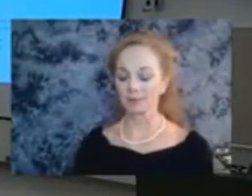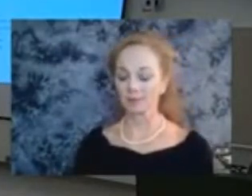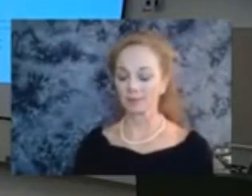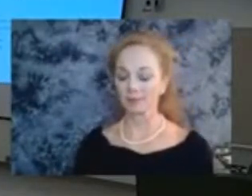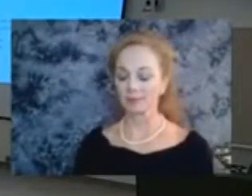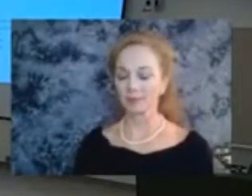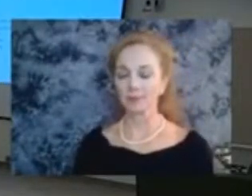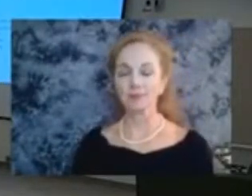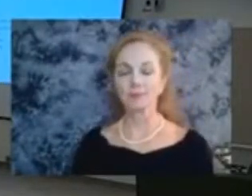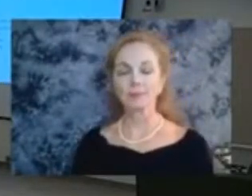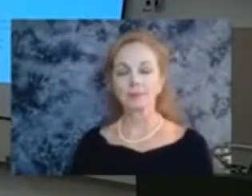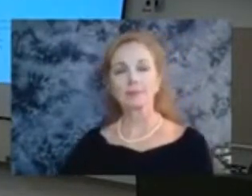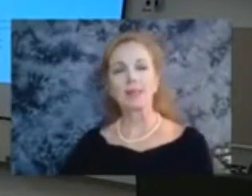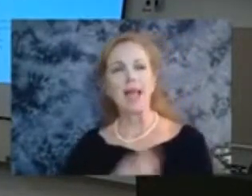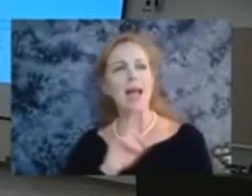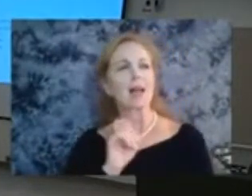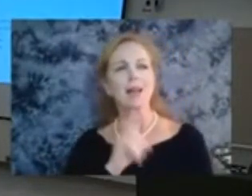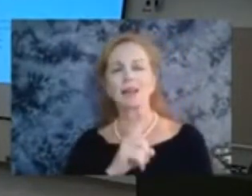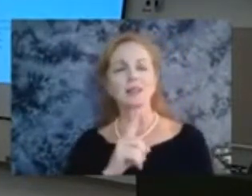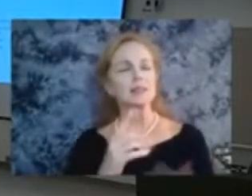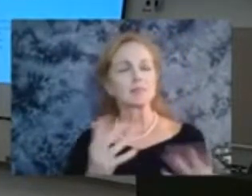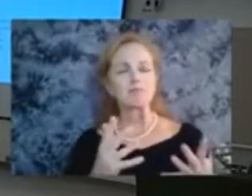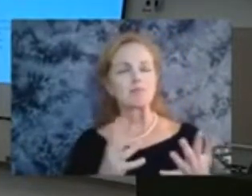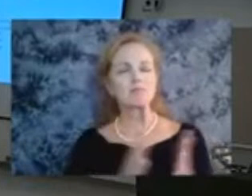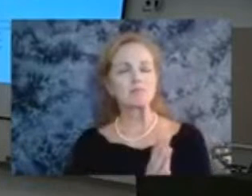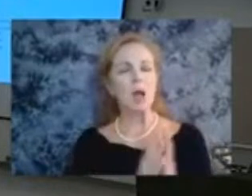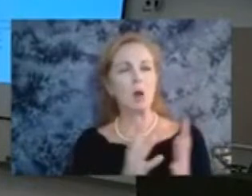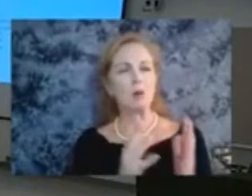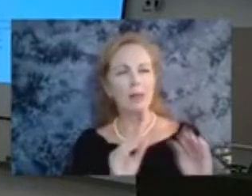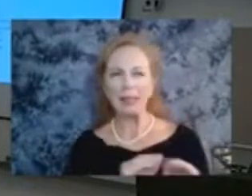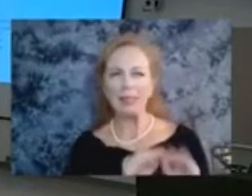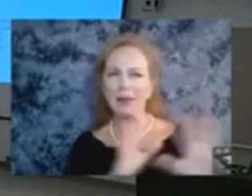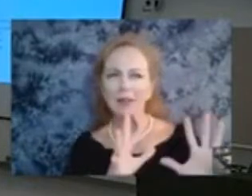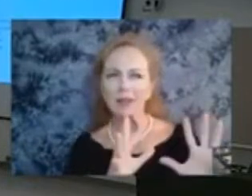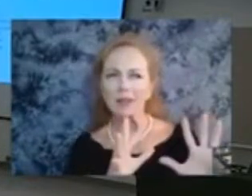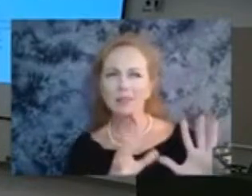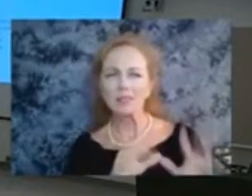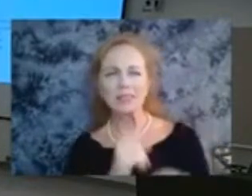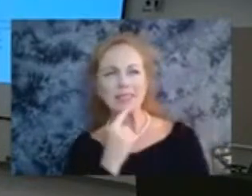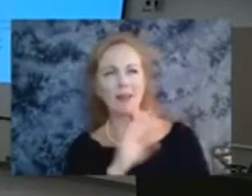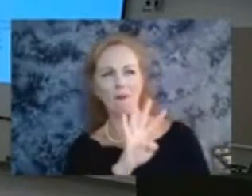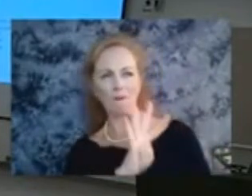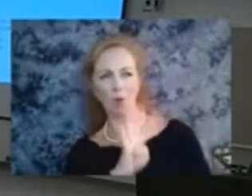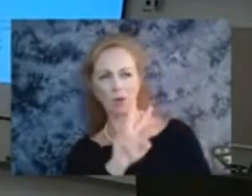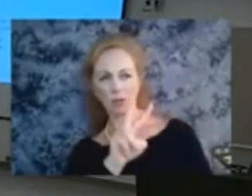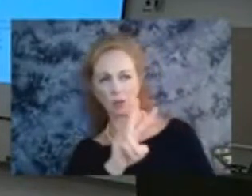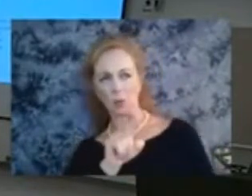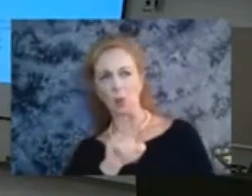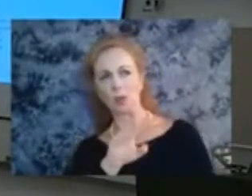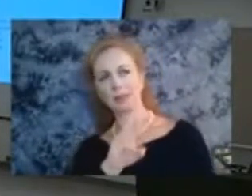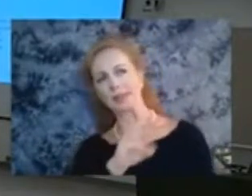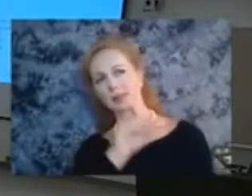I had a question first, just a point of clarification. What was the 42.6%